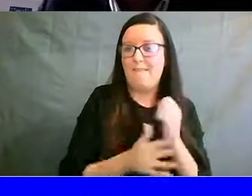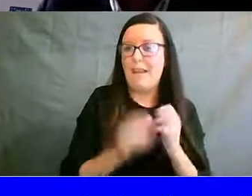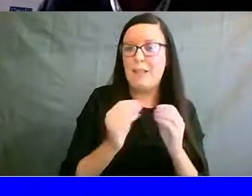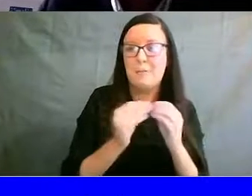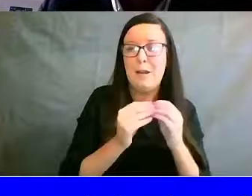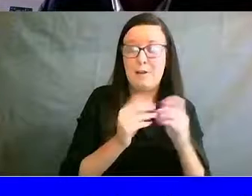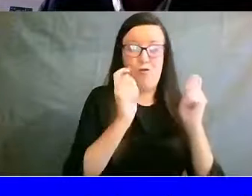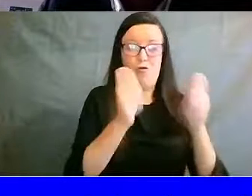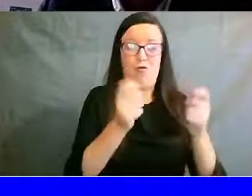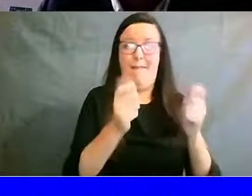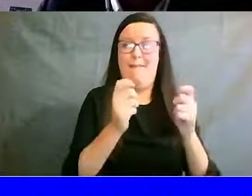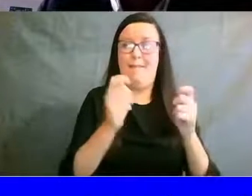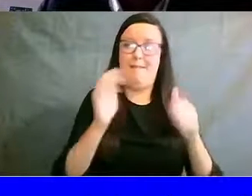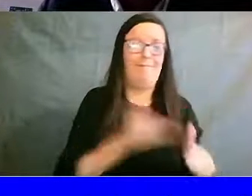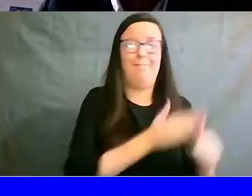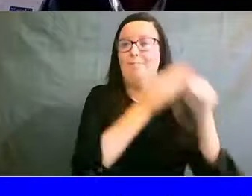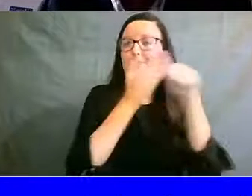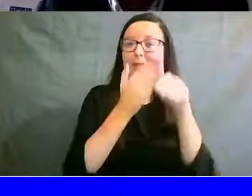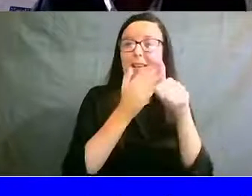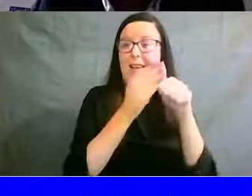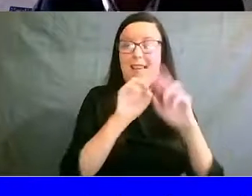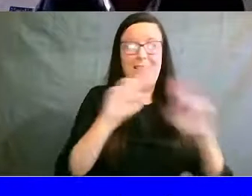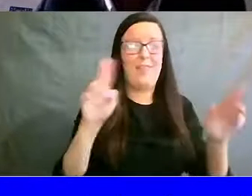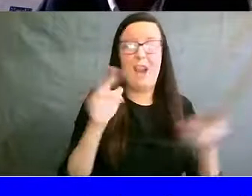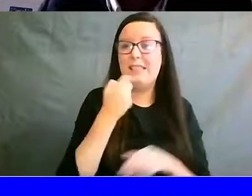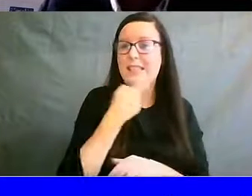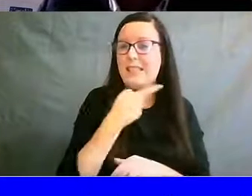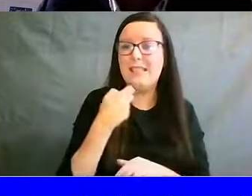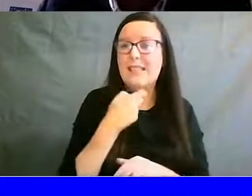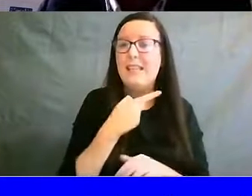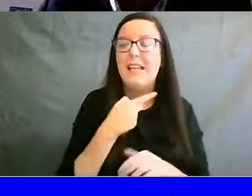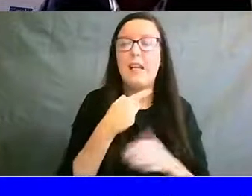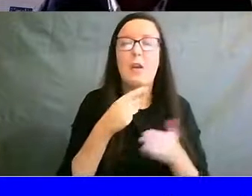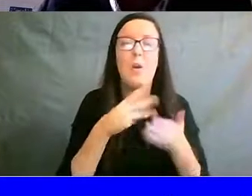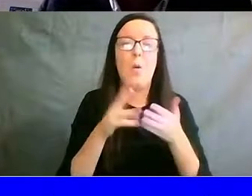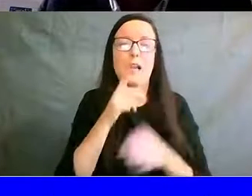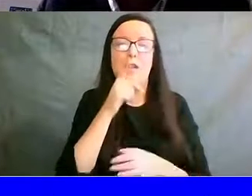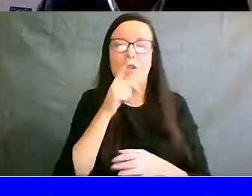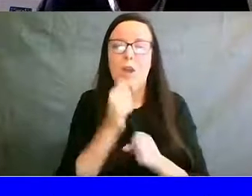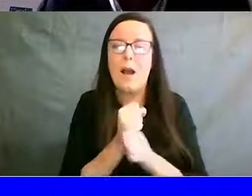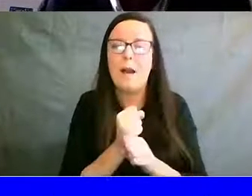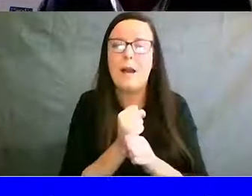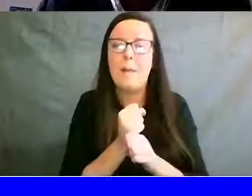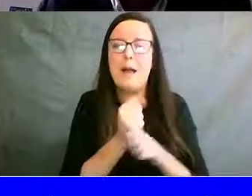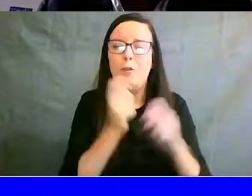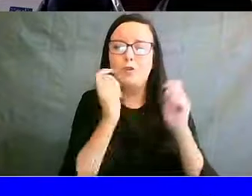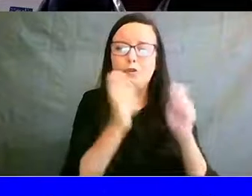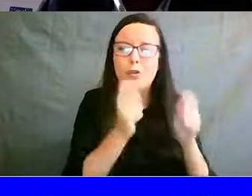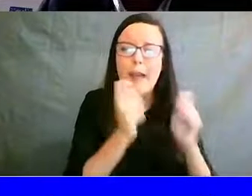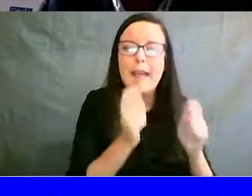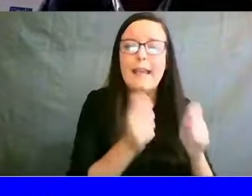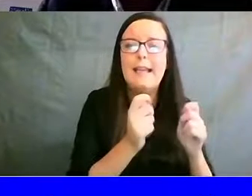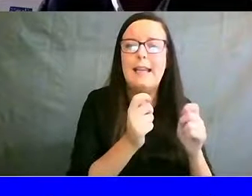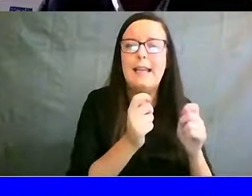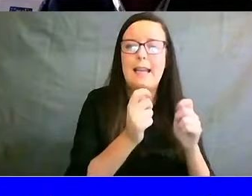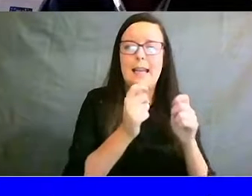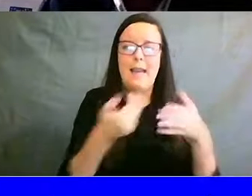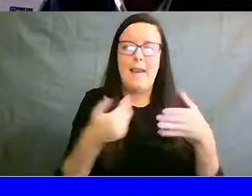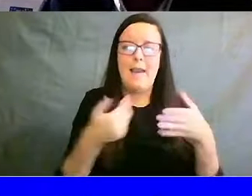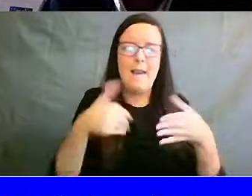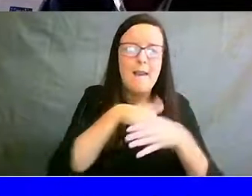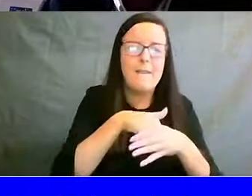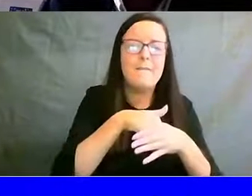action. And it's not an easy action. When we talk about training, it seems like a single solution, but it would involve training court